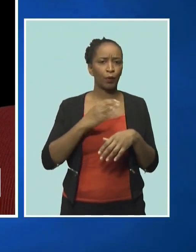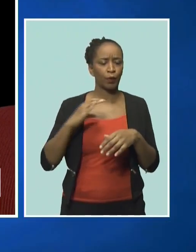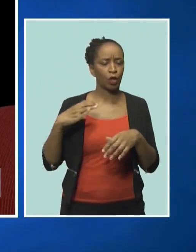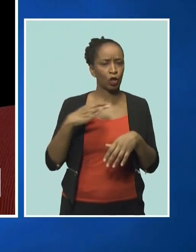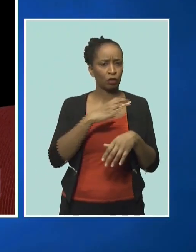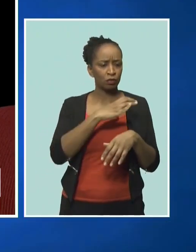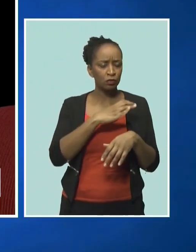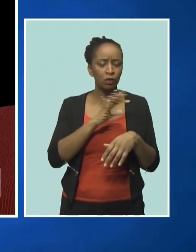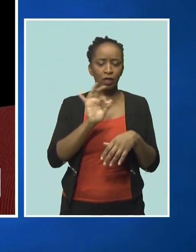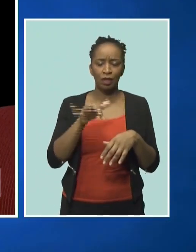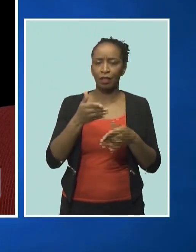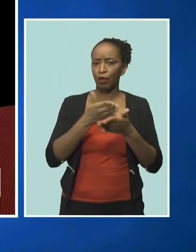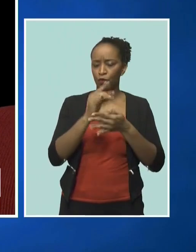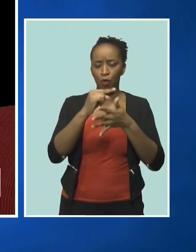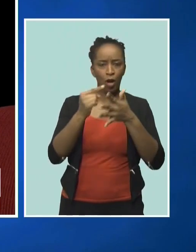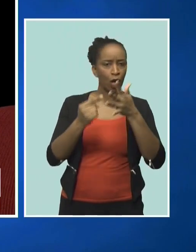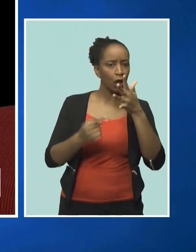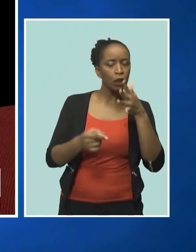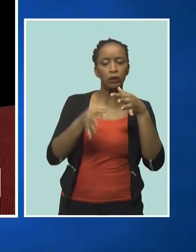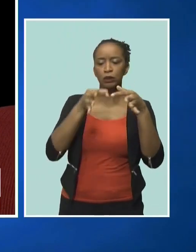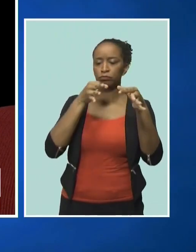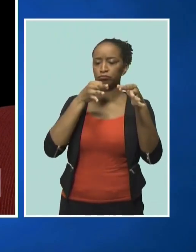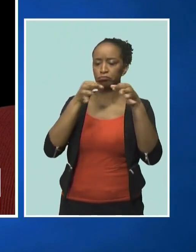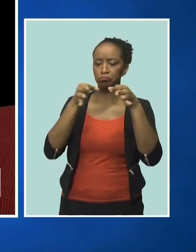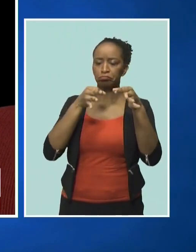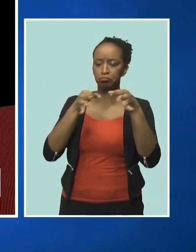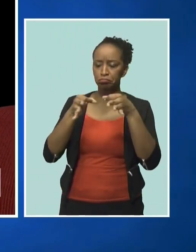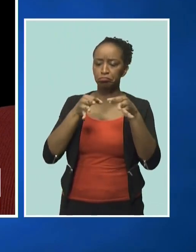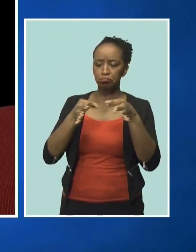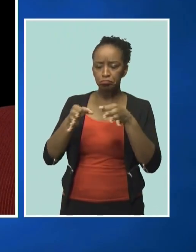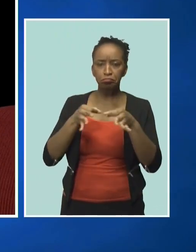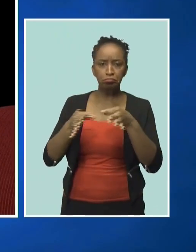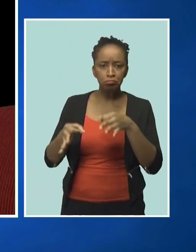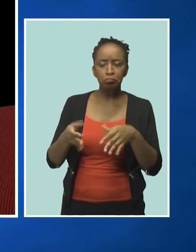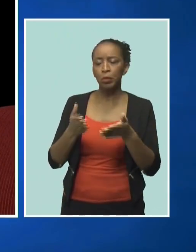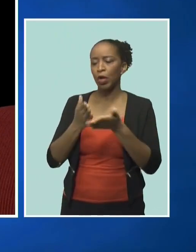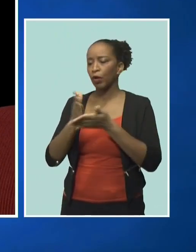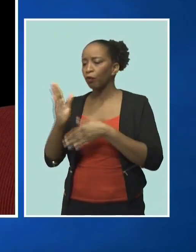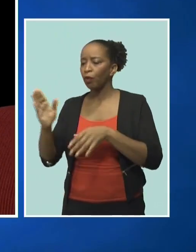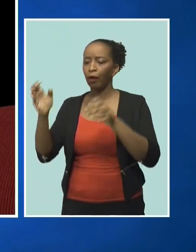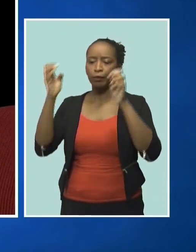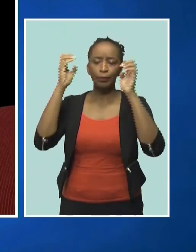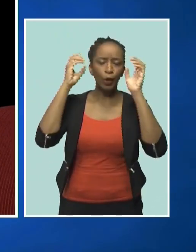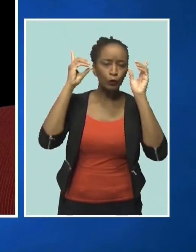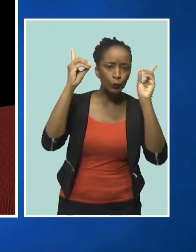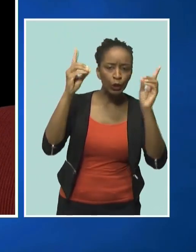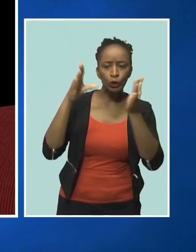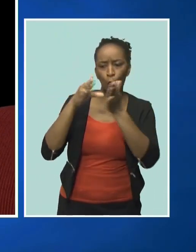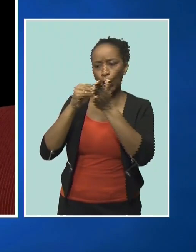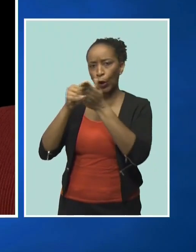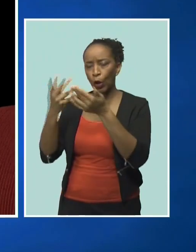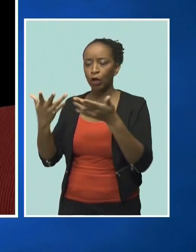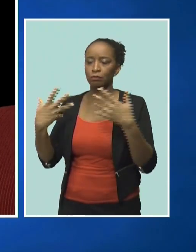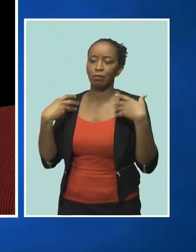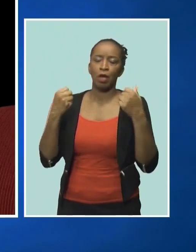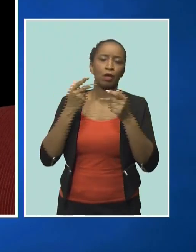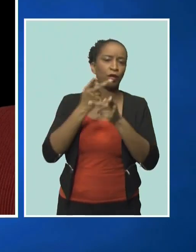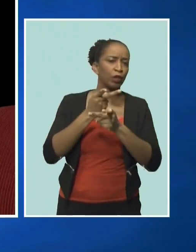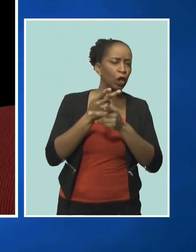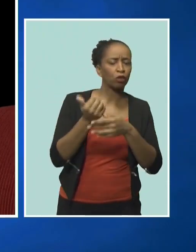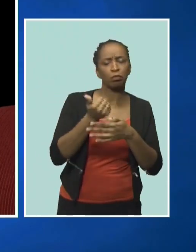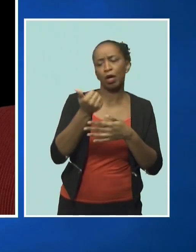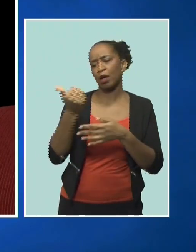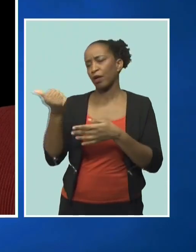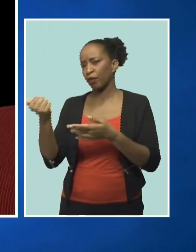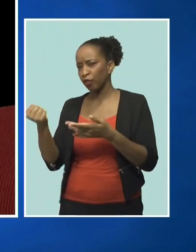those rights. We expanded, you have the right to education, to health care, to all of those things. And we need to get people to recognize